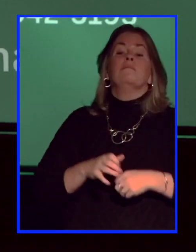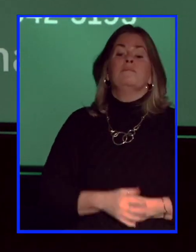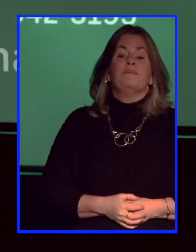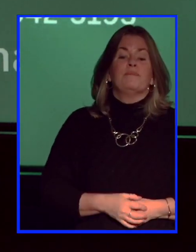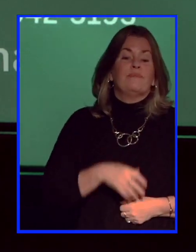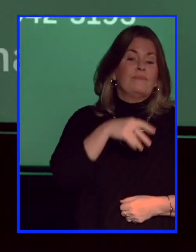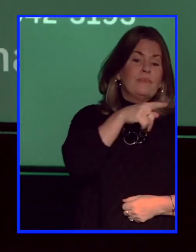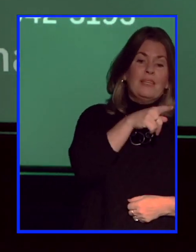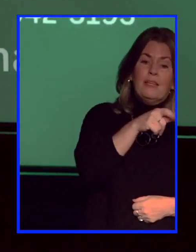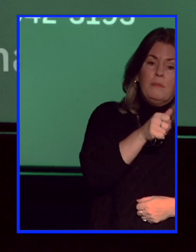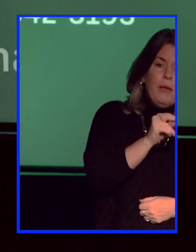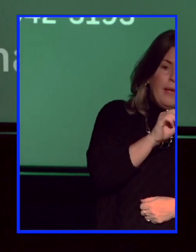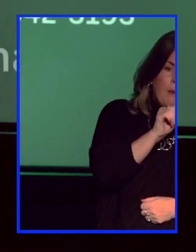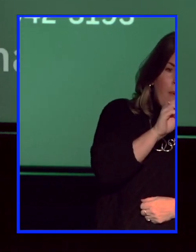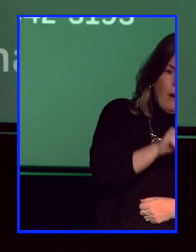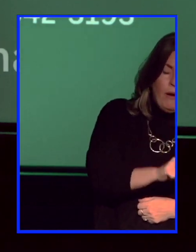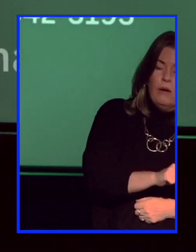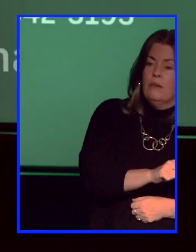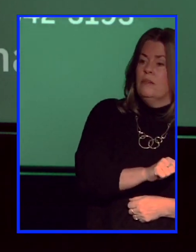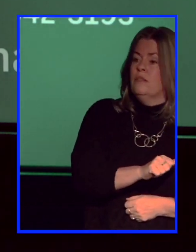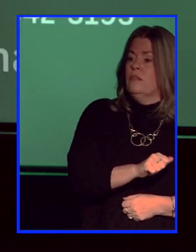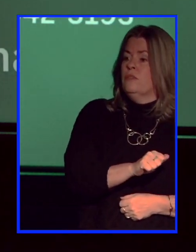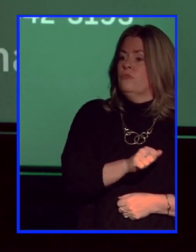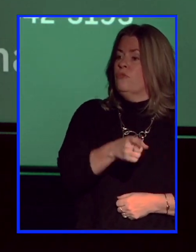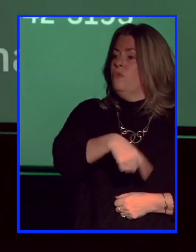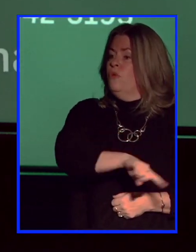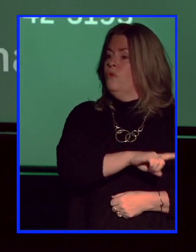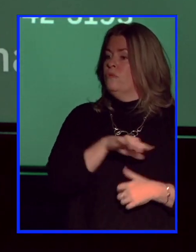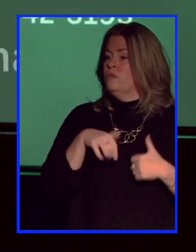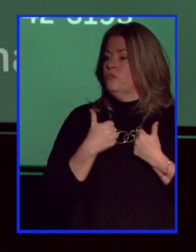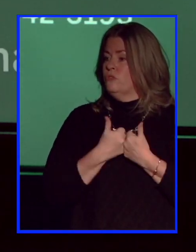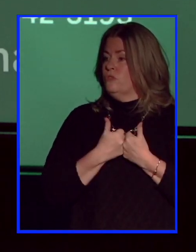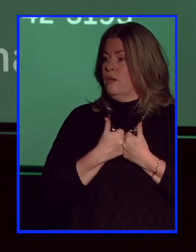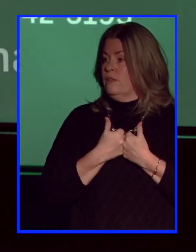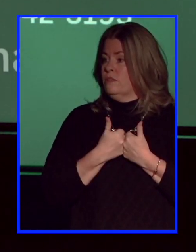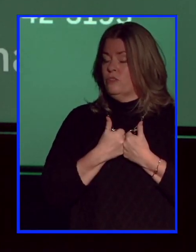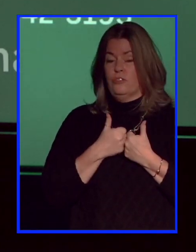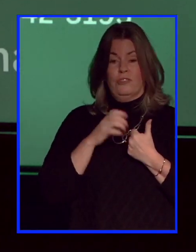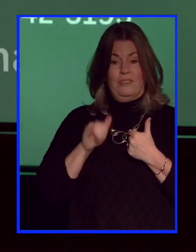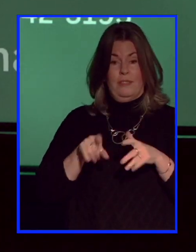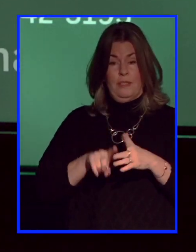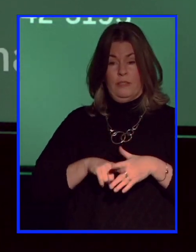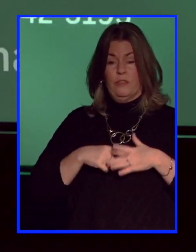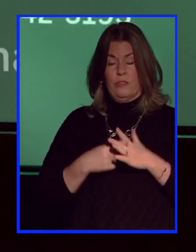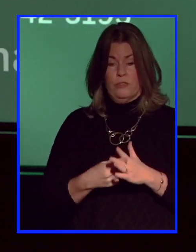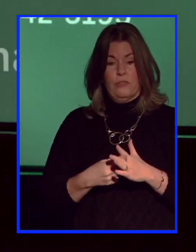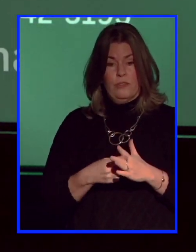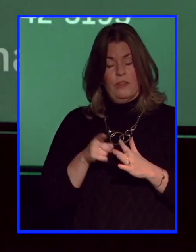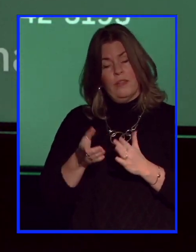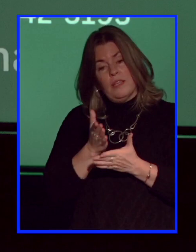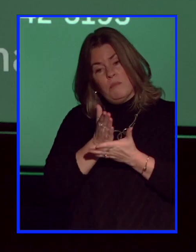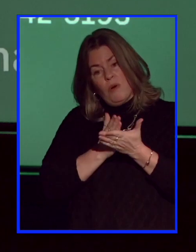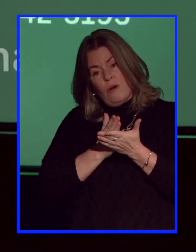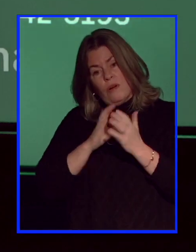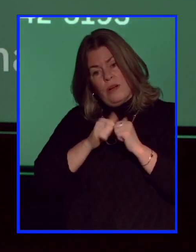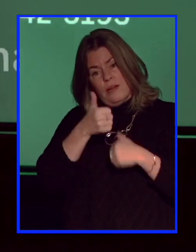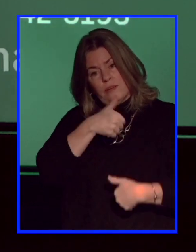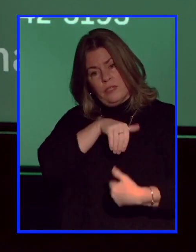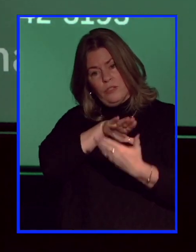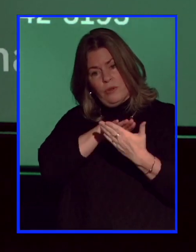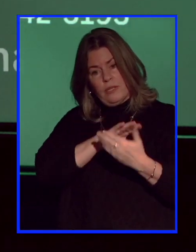in Panama. So those challenges, root cause challenges, have to be part of how we address